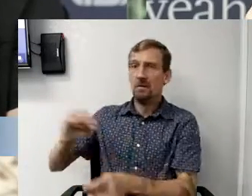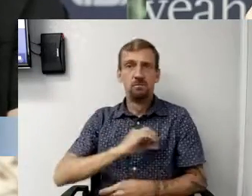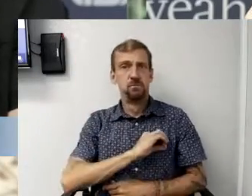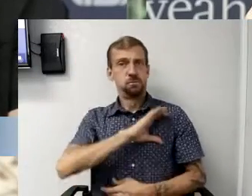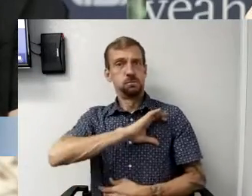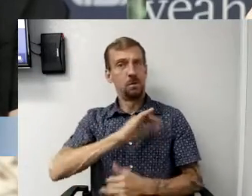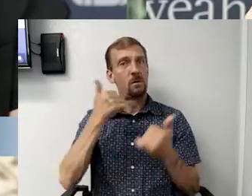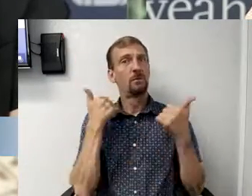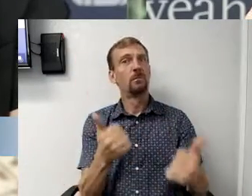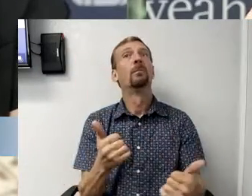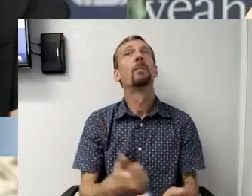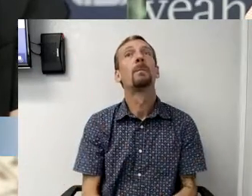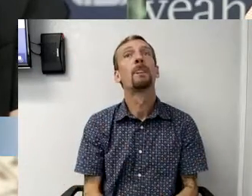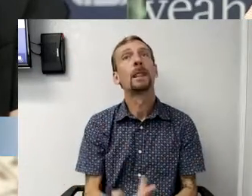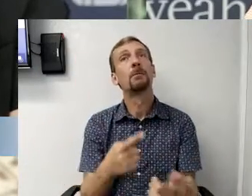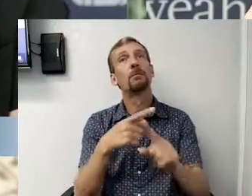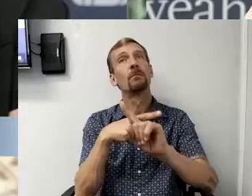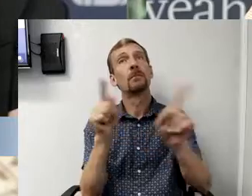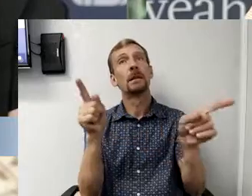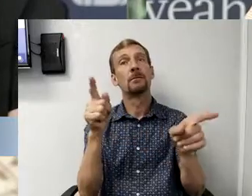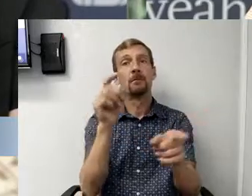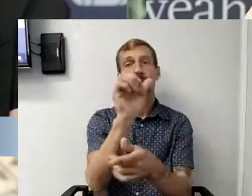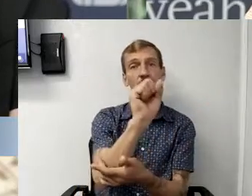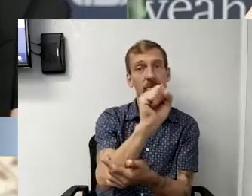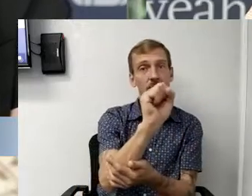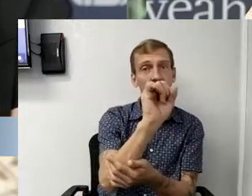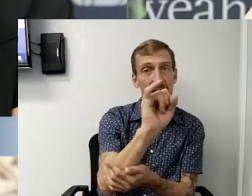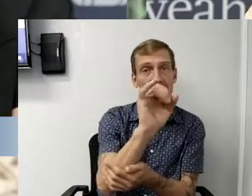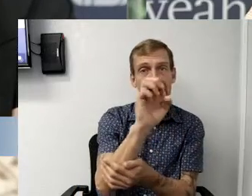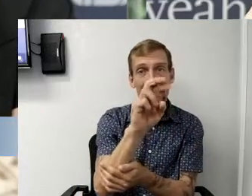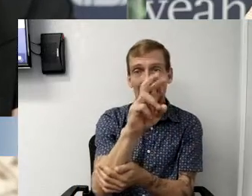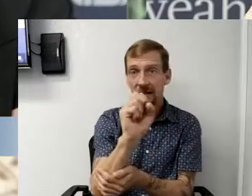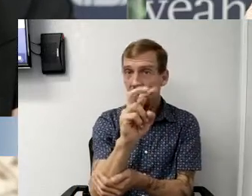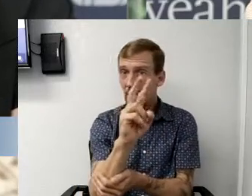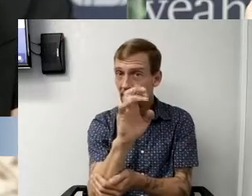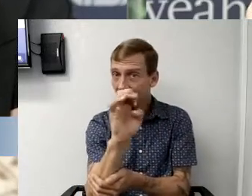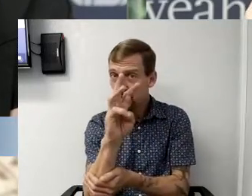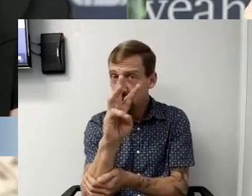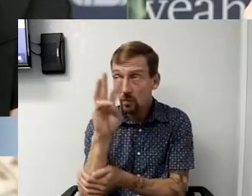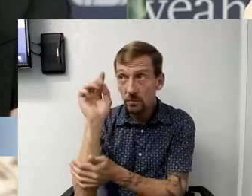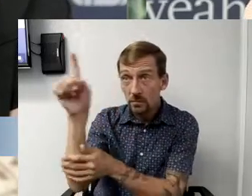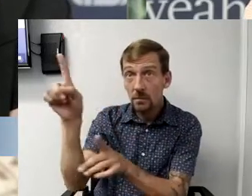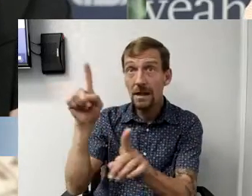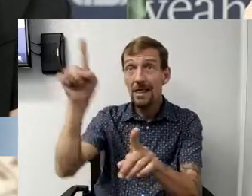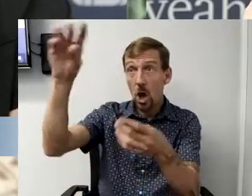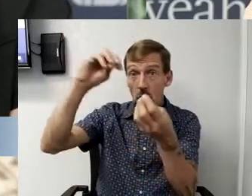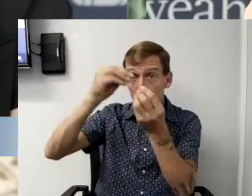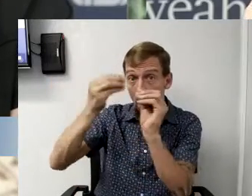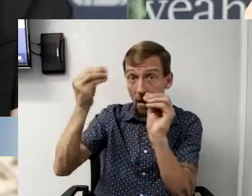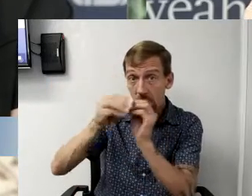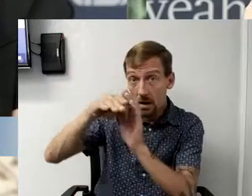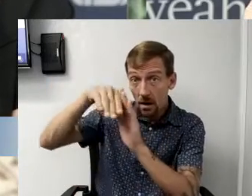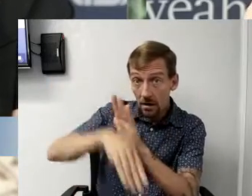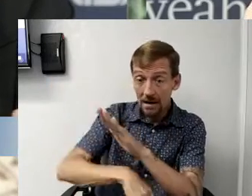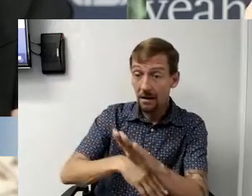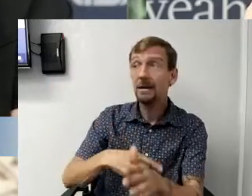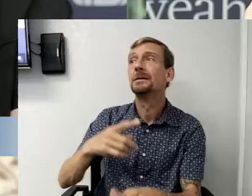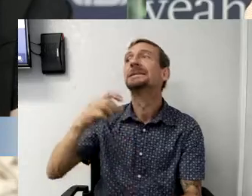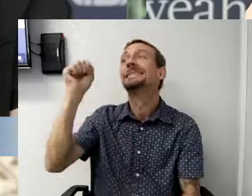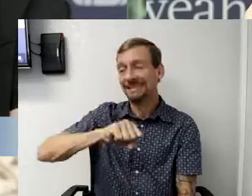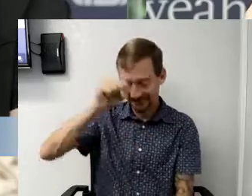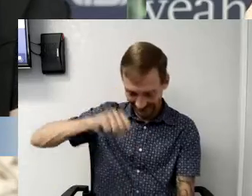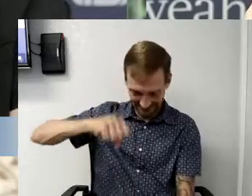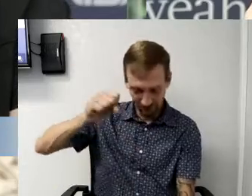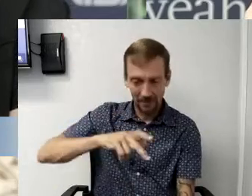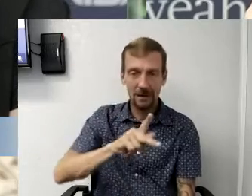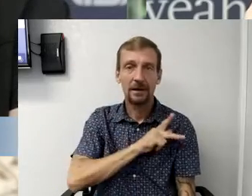want to share that with the community. Yeah, thank you. Sierra View, since we're working so closely, are their numbers going down as well? They are. Okay.